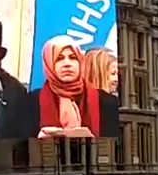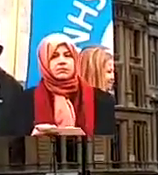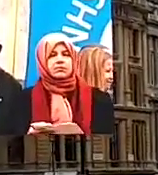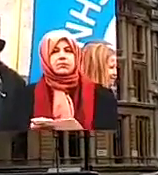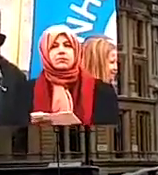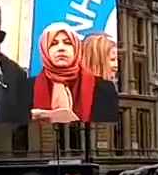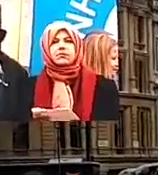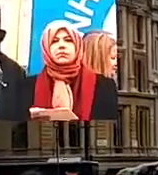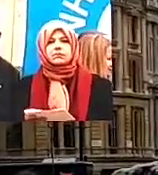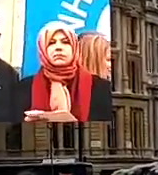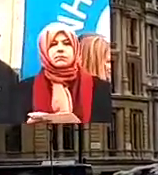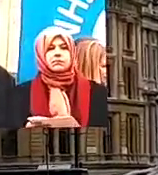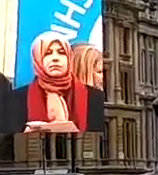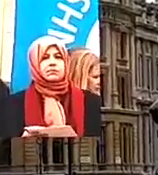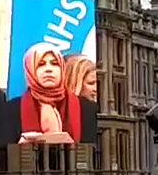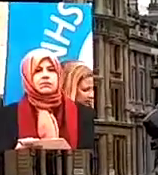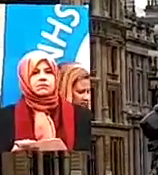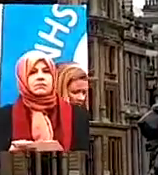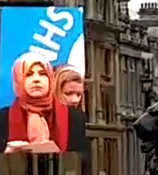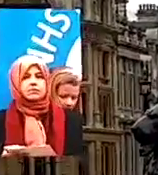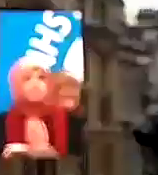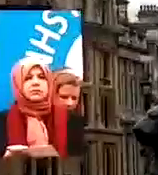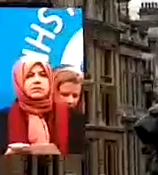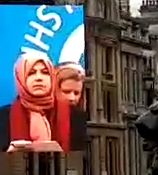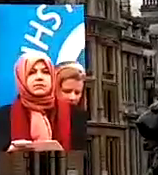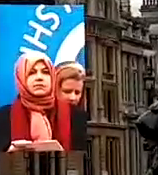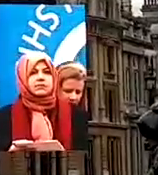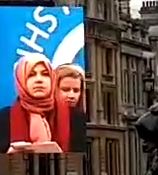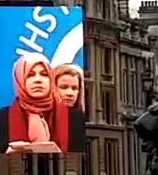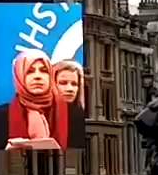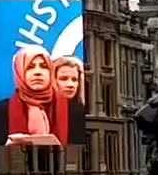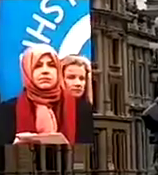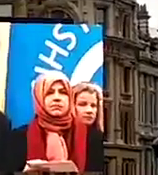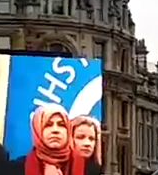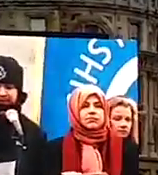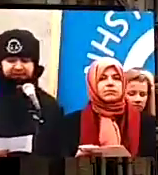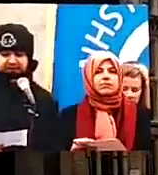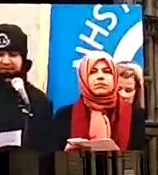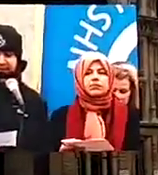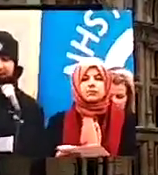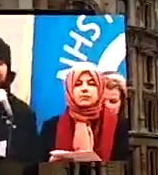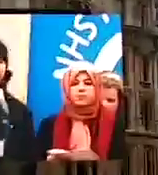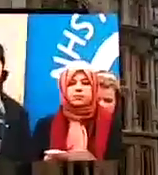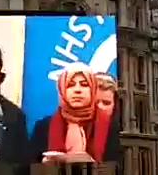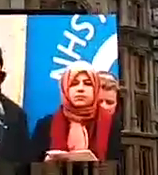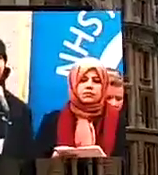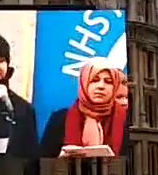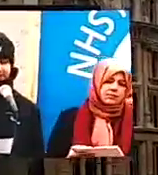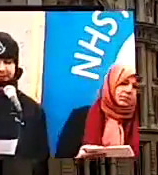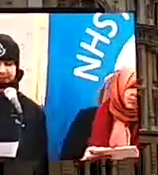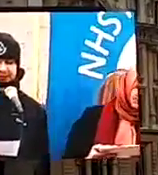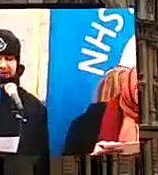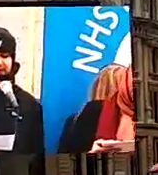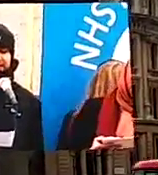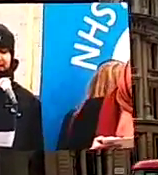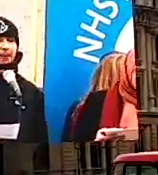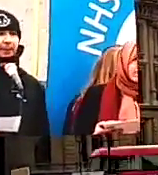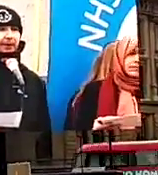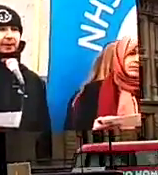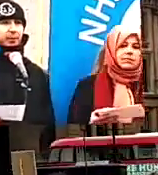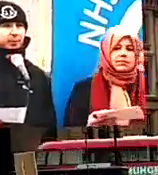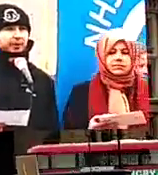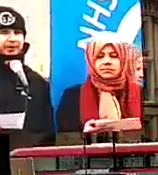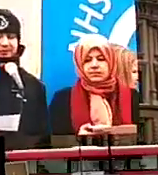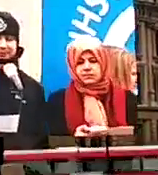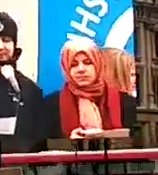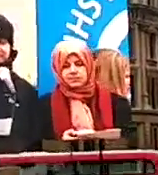in isolation. While the government claims that there's not enough money to fund education, to help the poorest students, to help